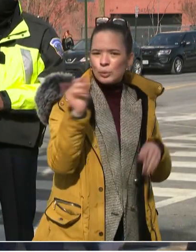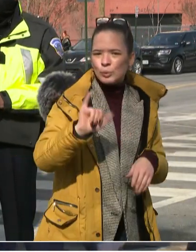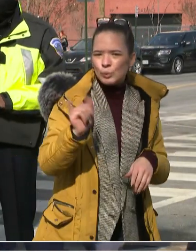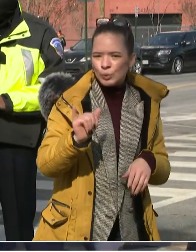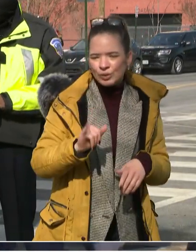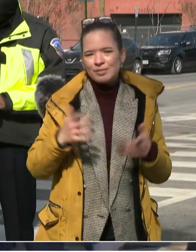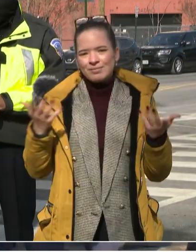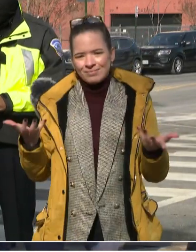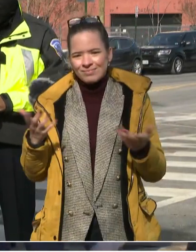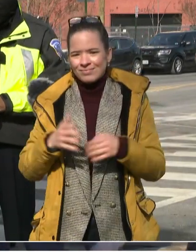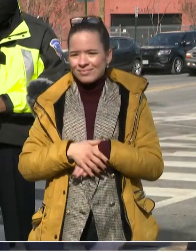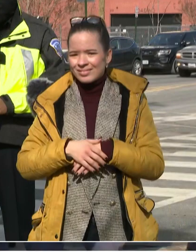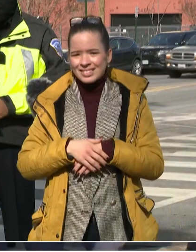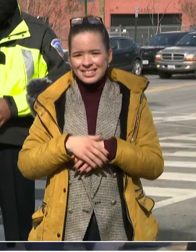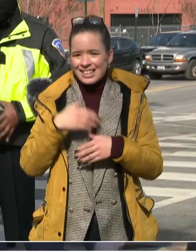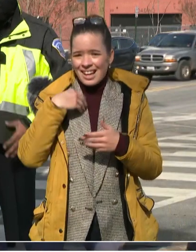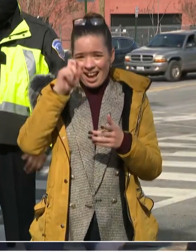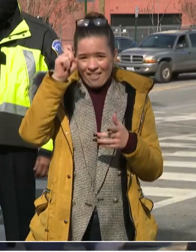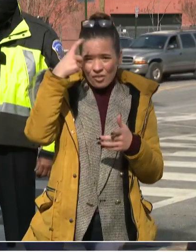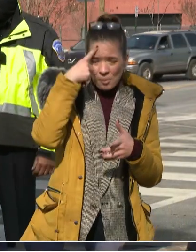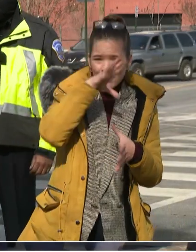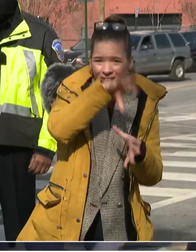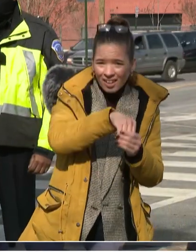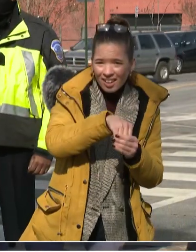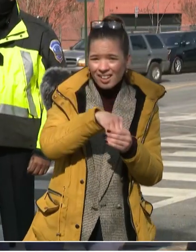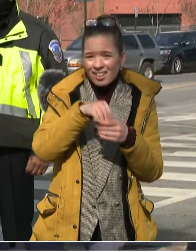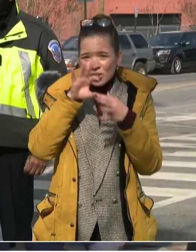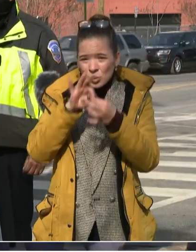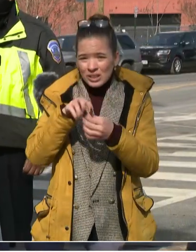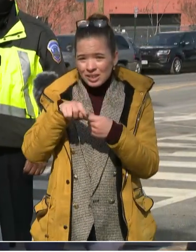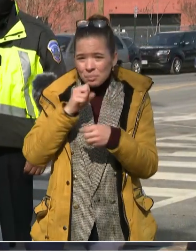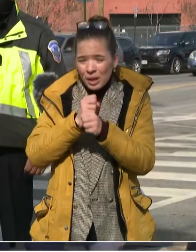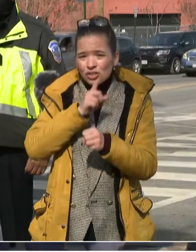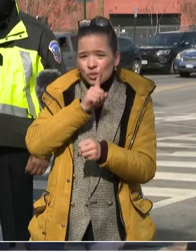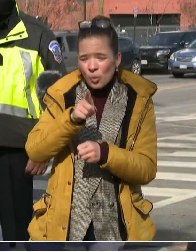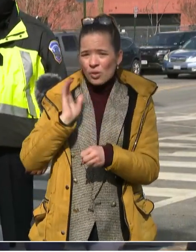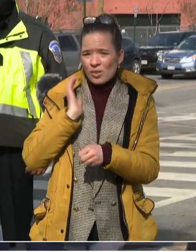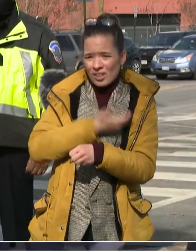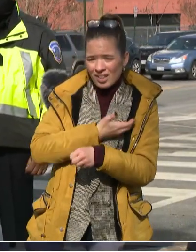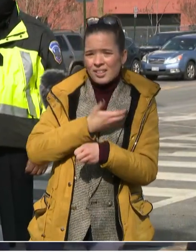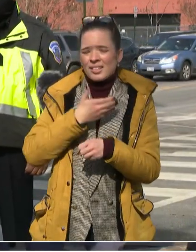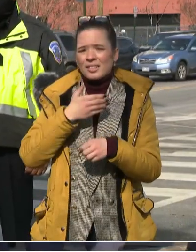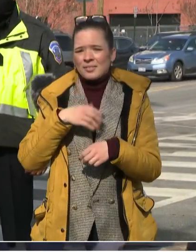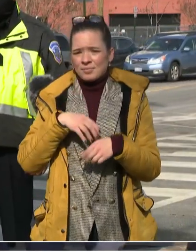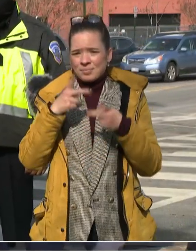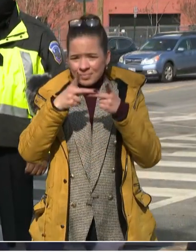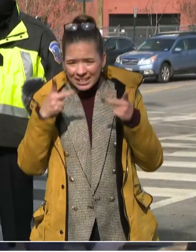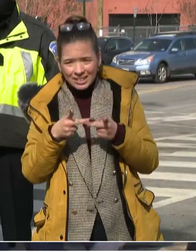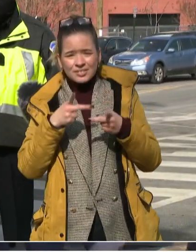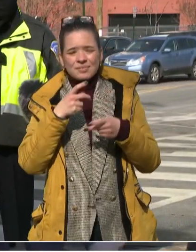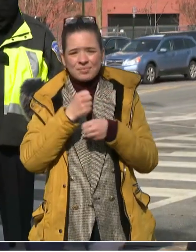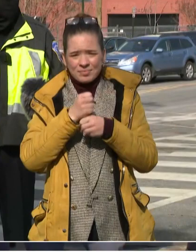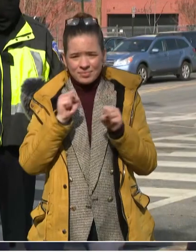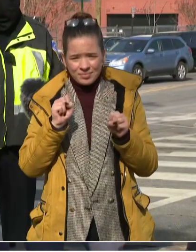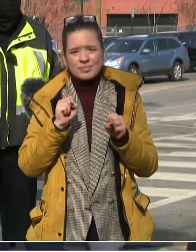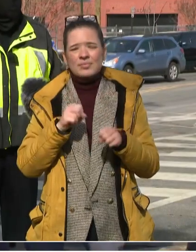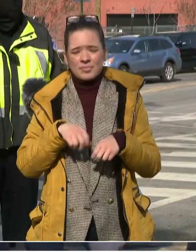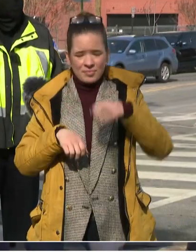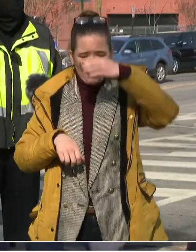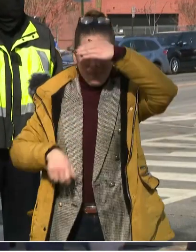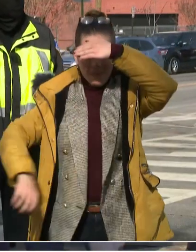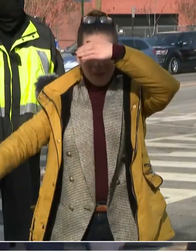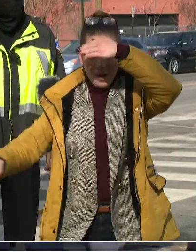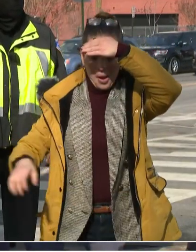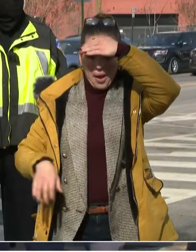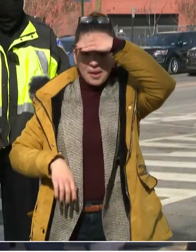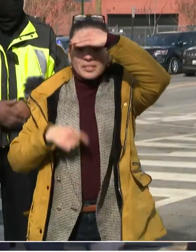of us. The government has a role to play in terms of making sure that our children have places to live that are safe, and that they have the food that